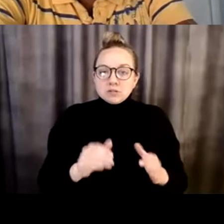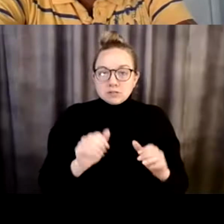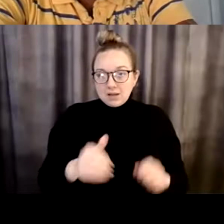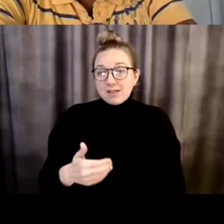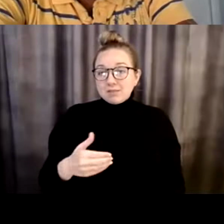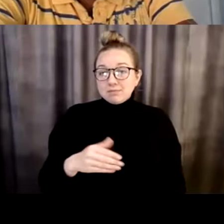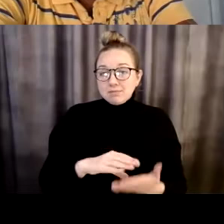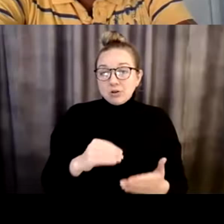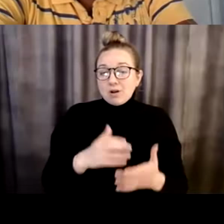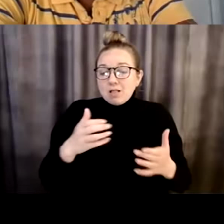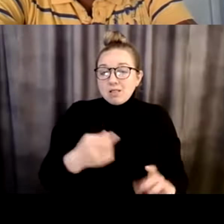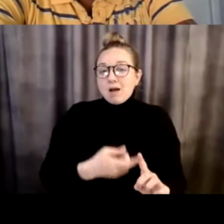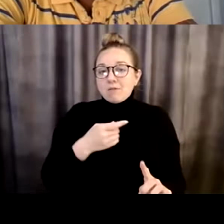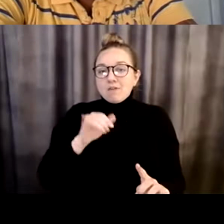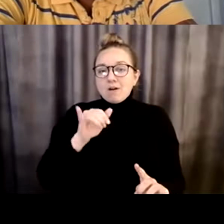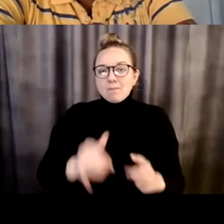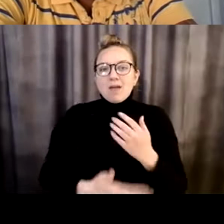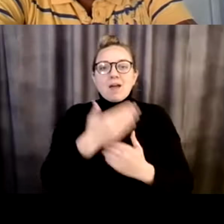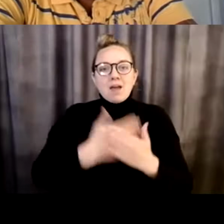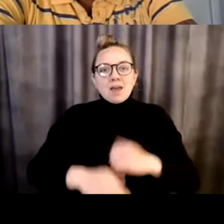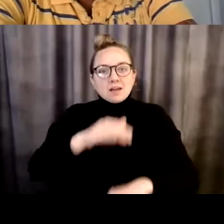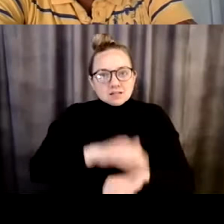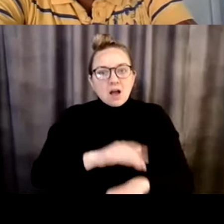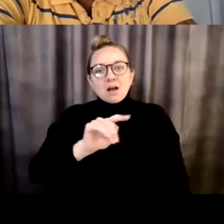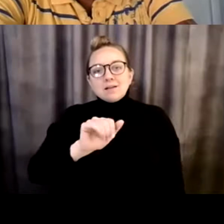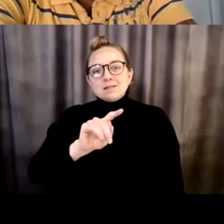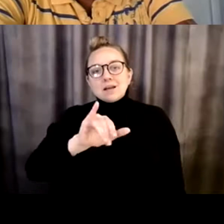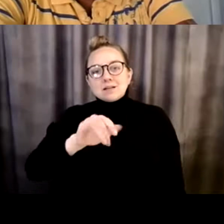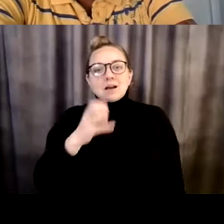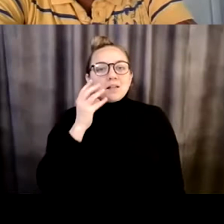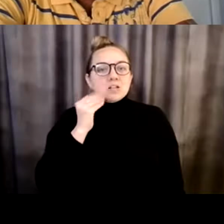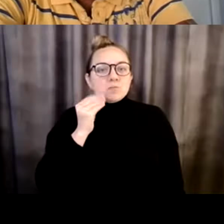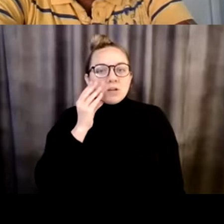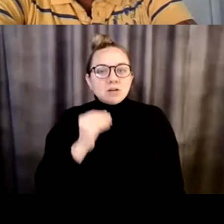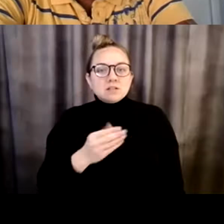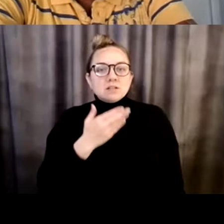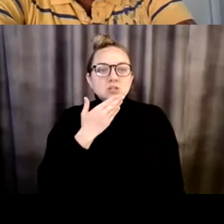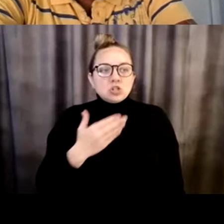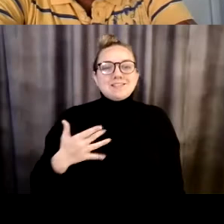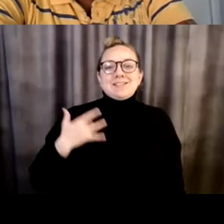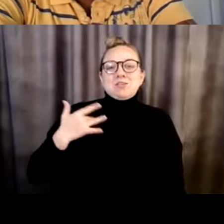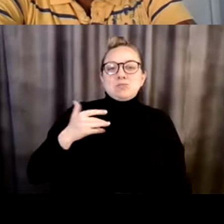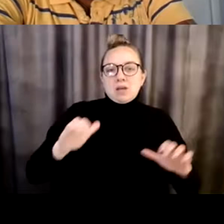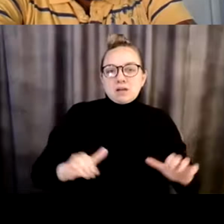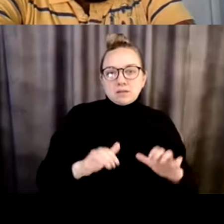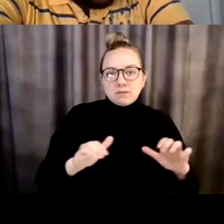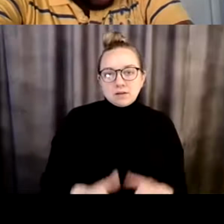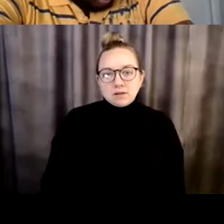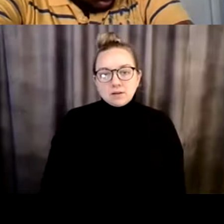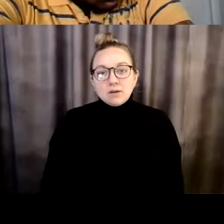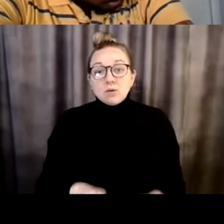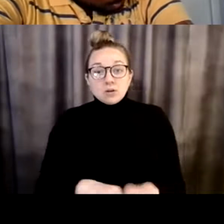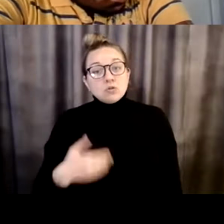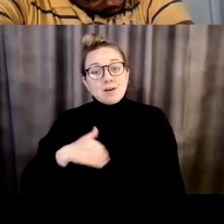tactile experience. And in addition to those, we have, you know, a science center in all of our